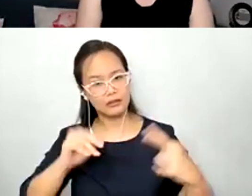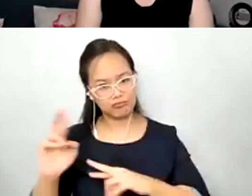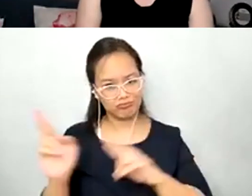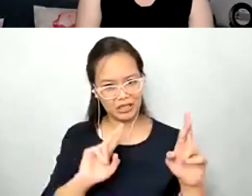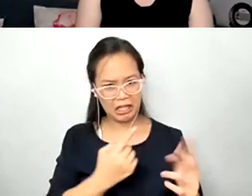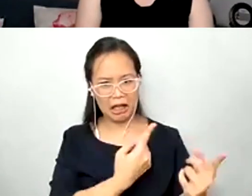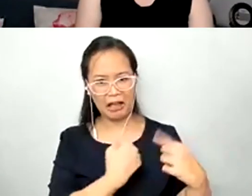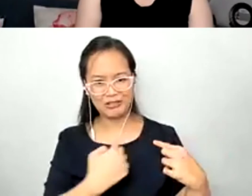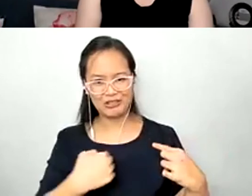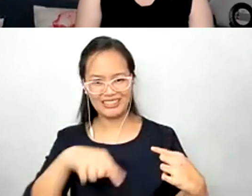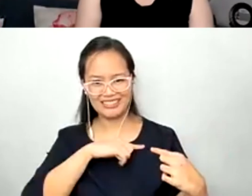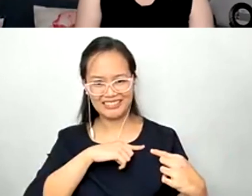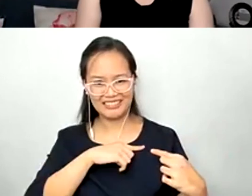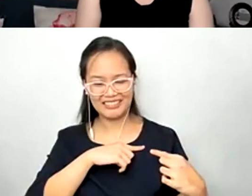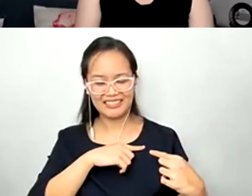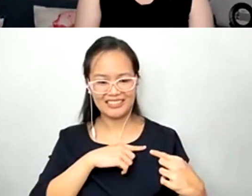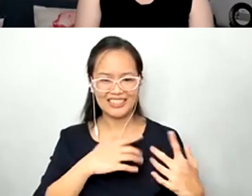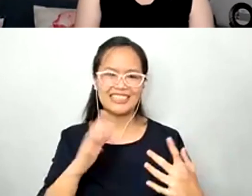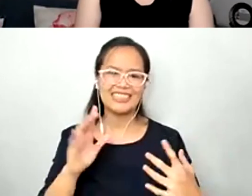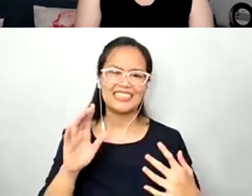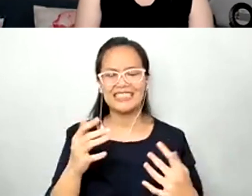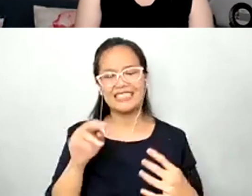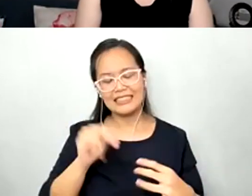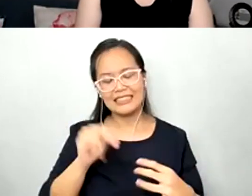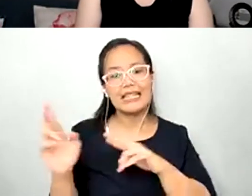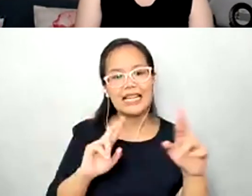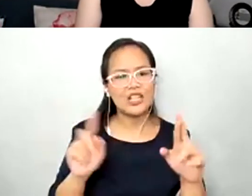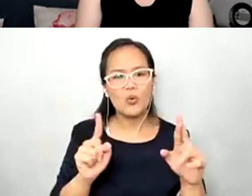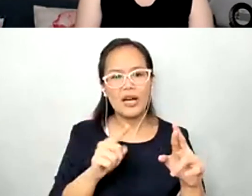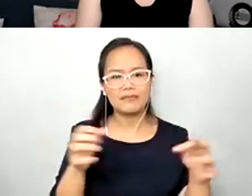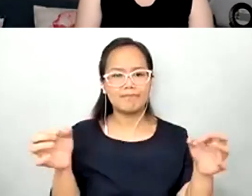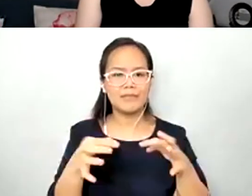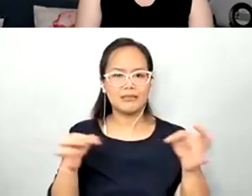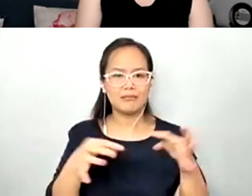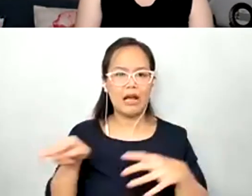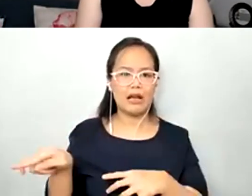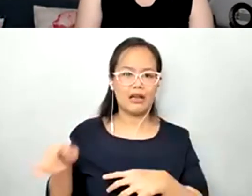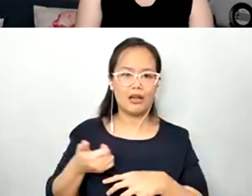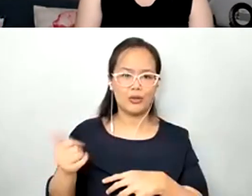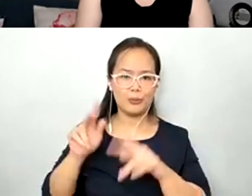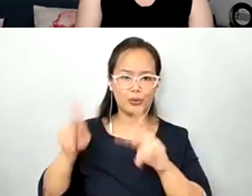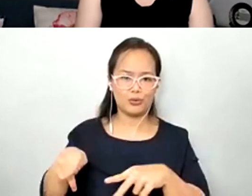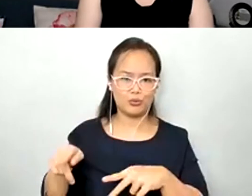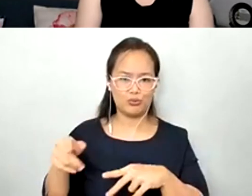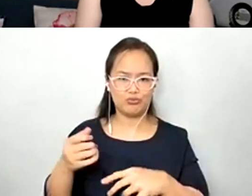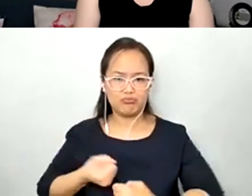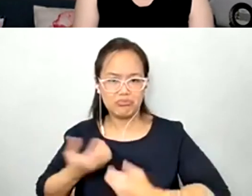I think it's your contract with other people, what you want to get by communicating your burden with other